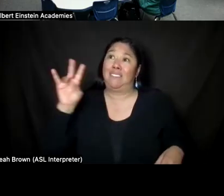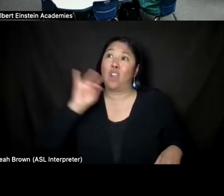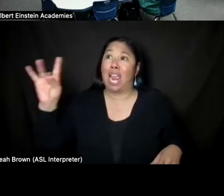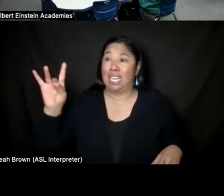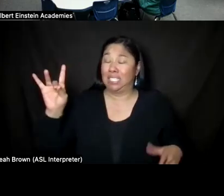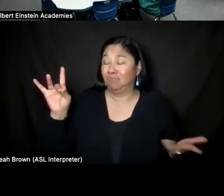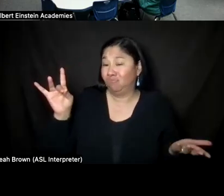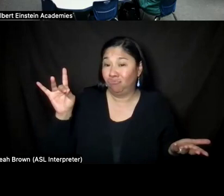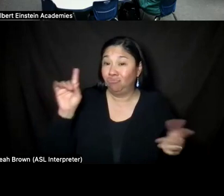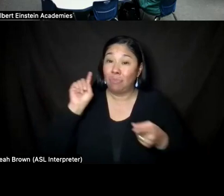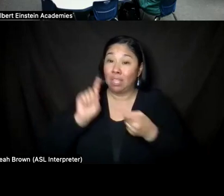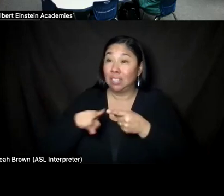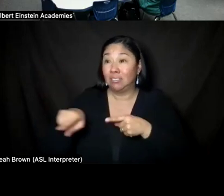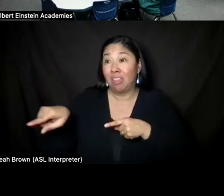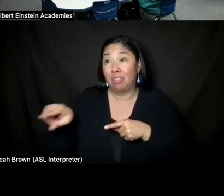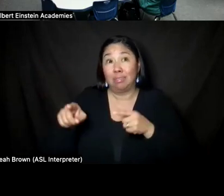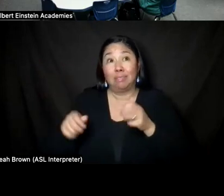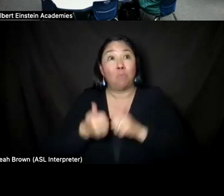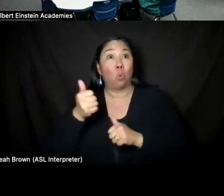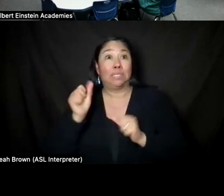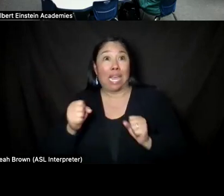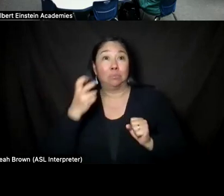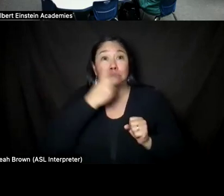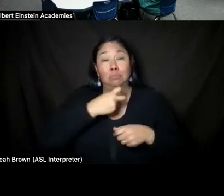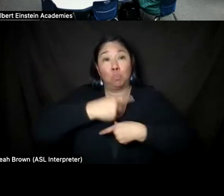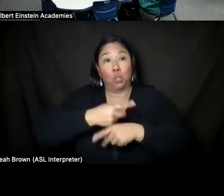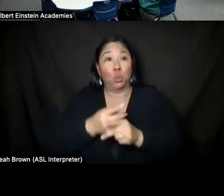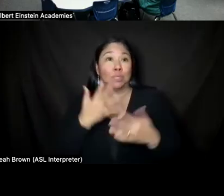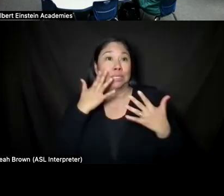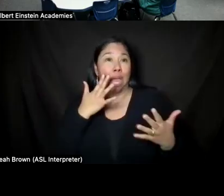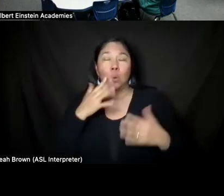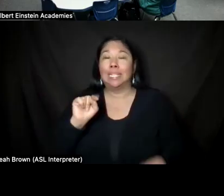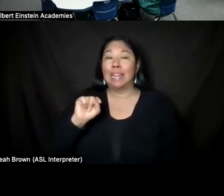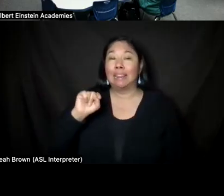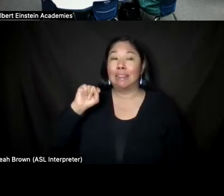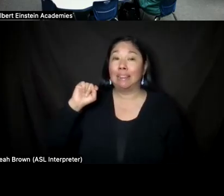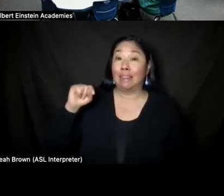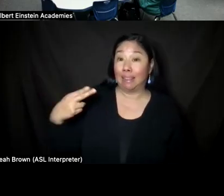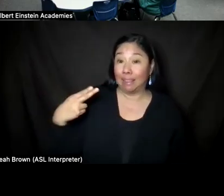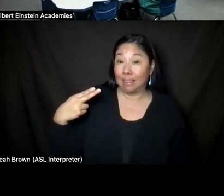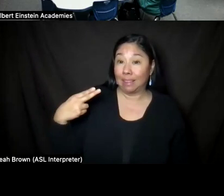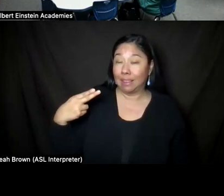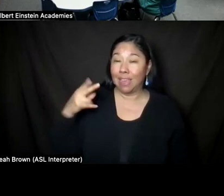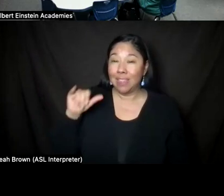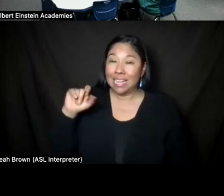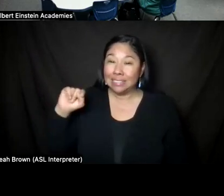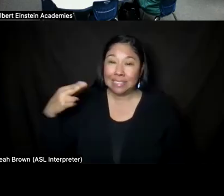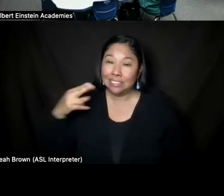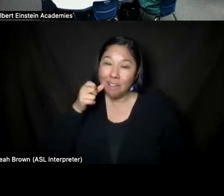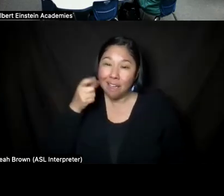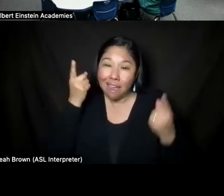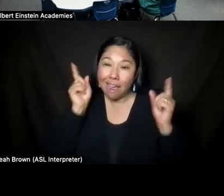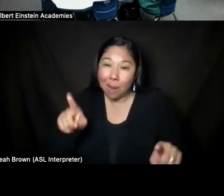8. Yeah, 7 or 8. And then like the TH together, that is, I don't even think TH happens in